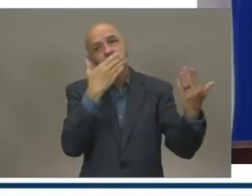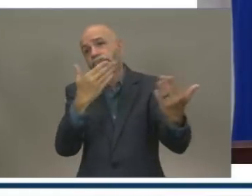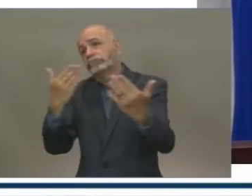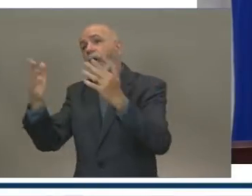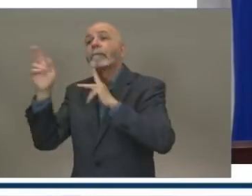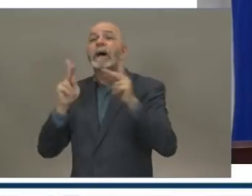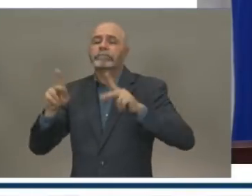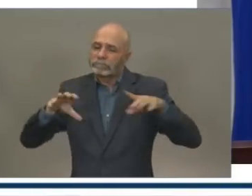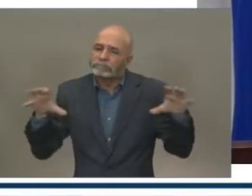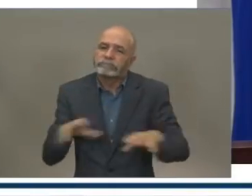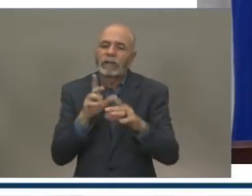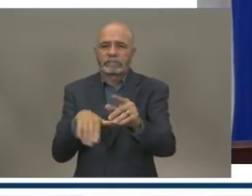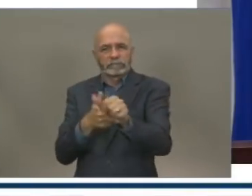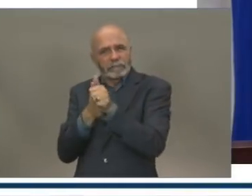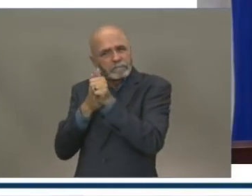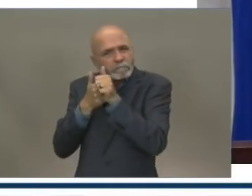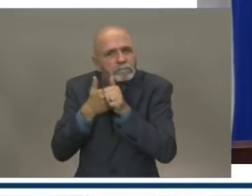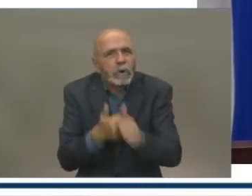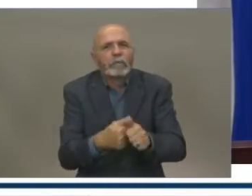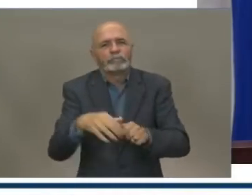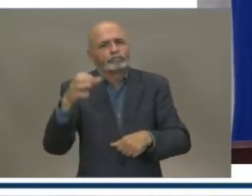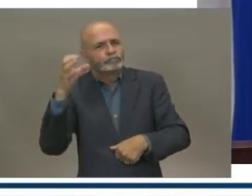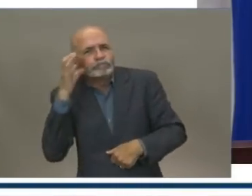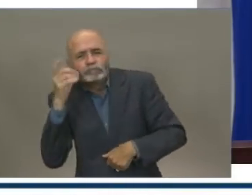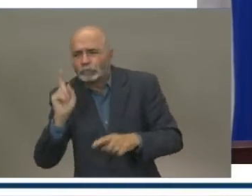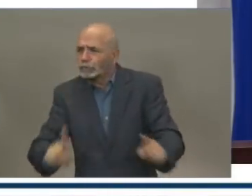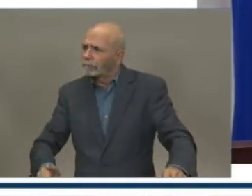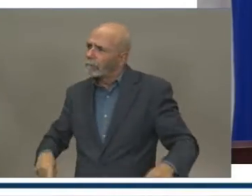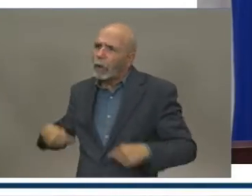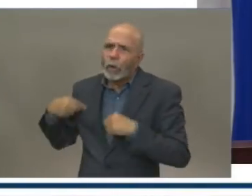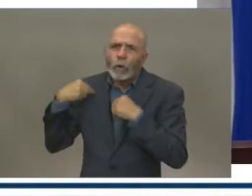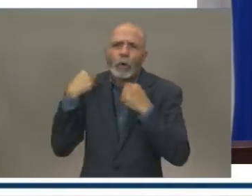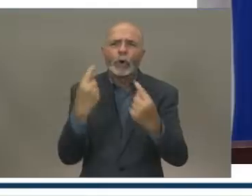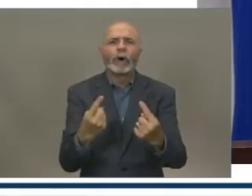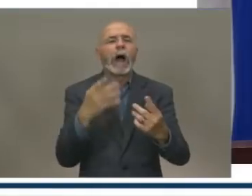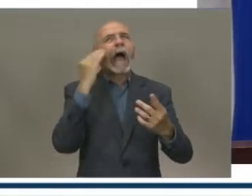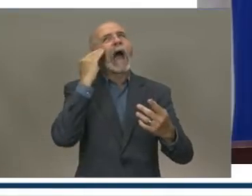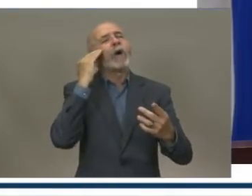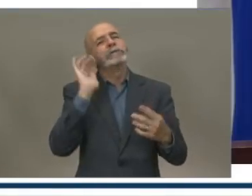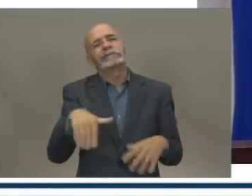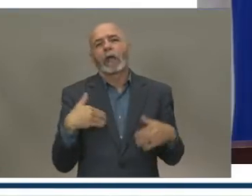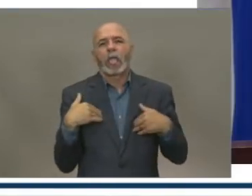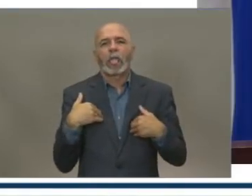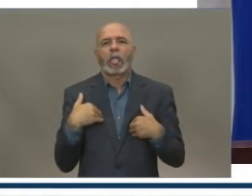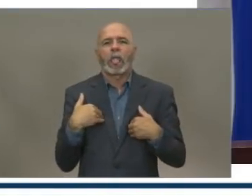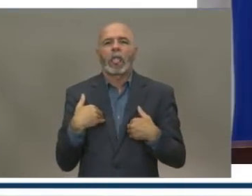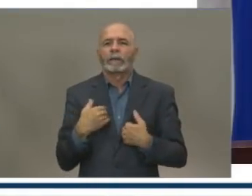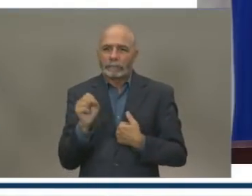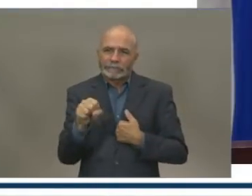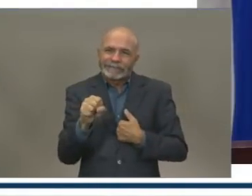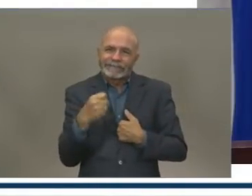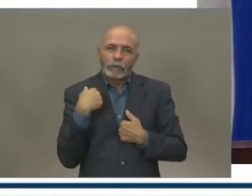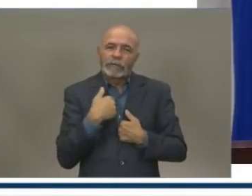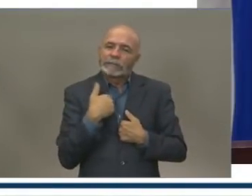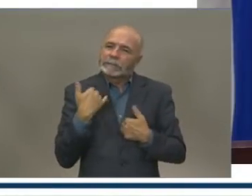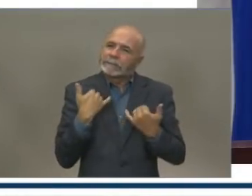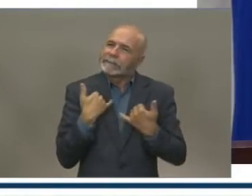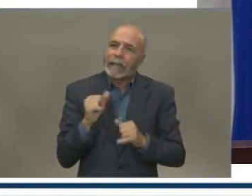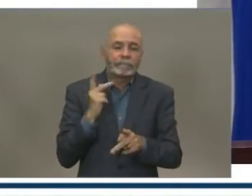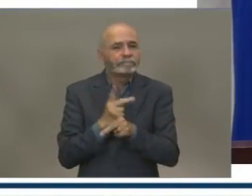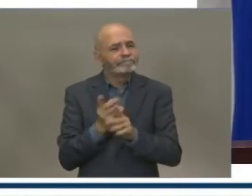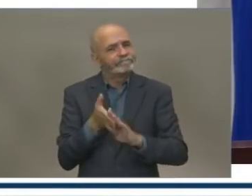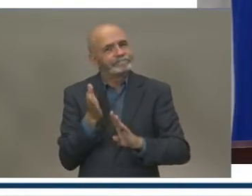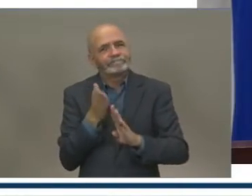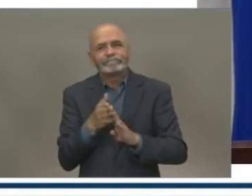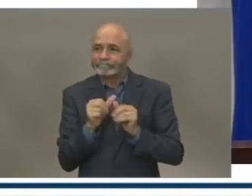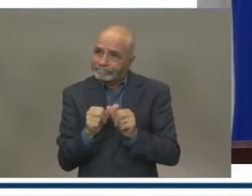been a long haul, and I know we are all tired. But the thing we can celebrate is that we are moving forward. We've been able to lift